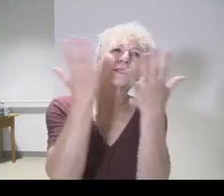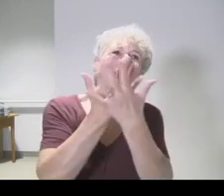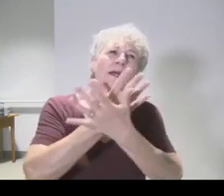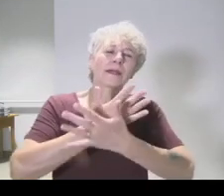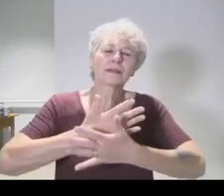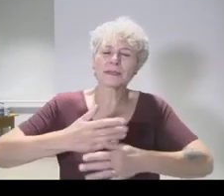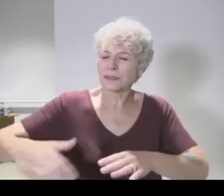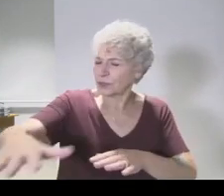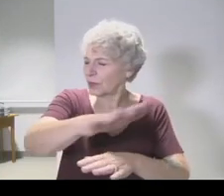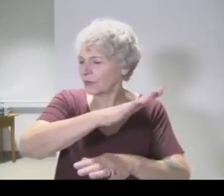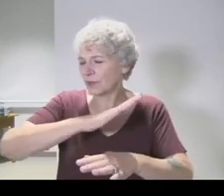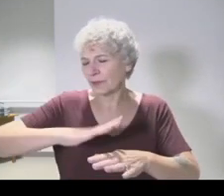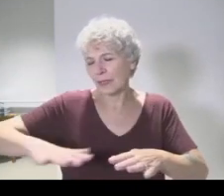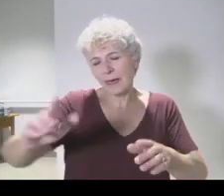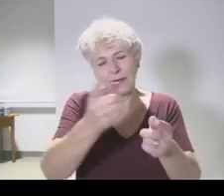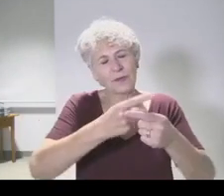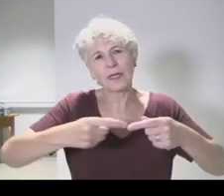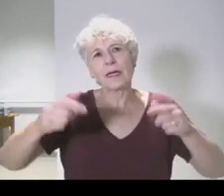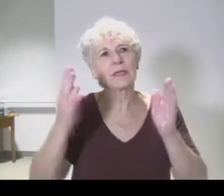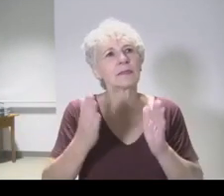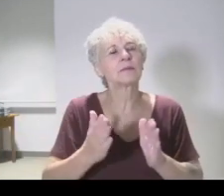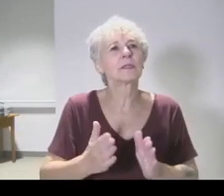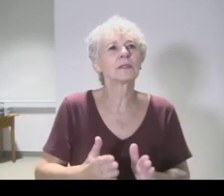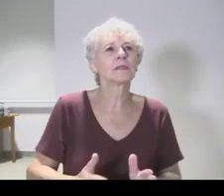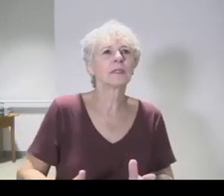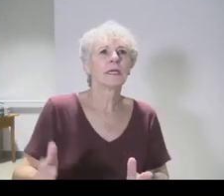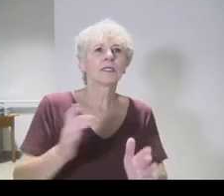in the darkness over every enemy.